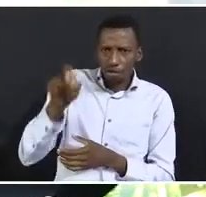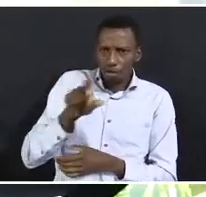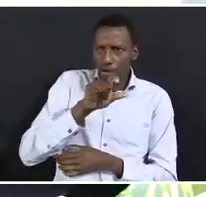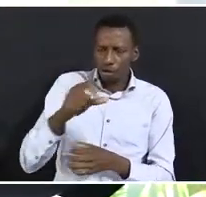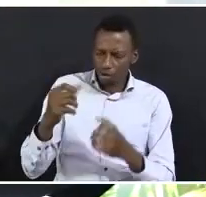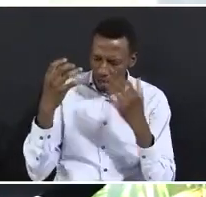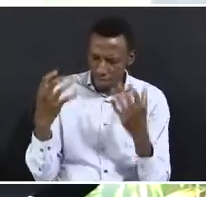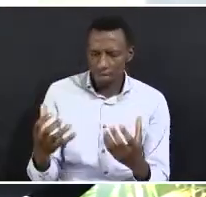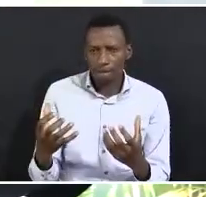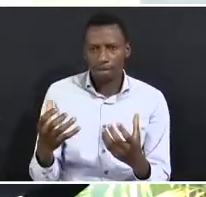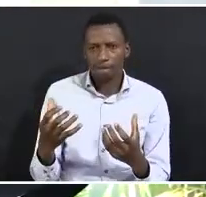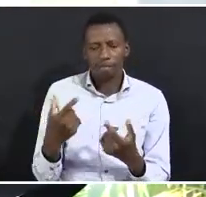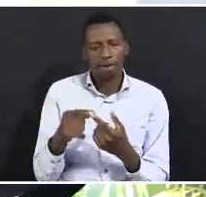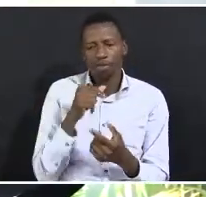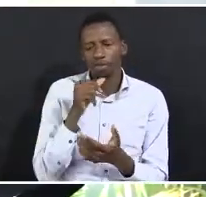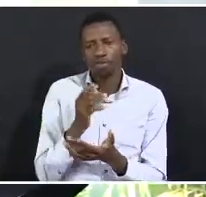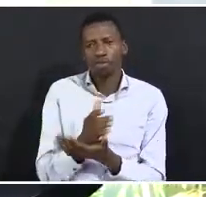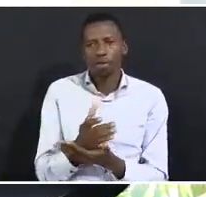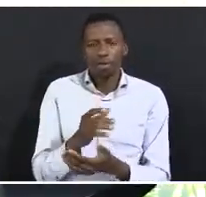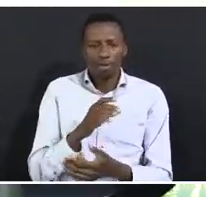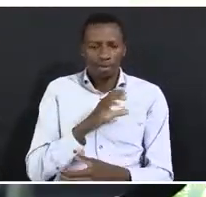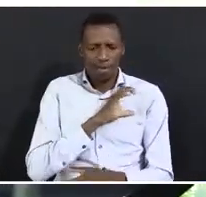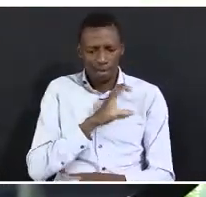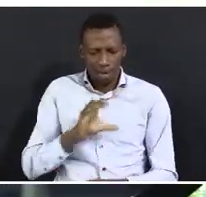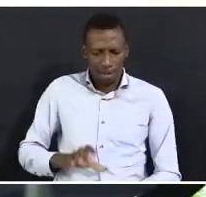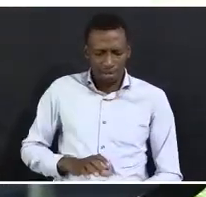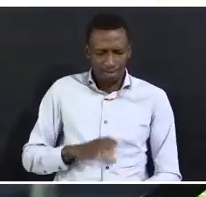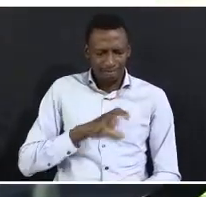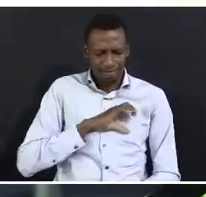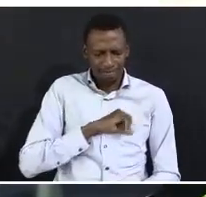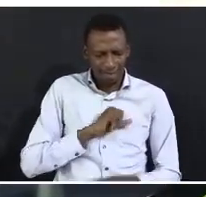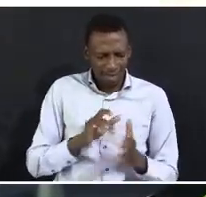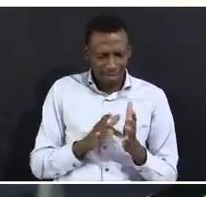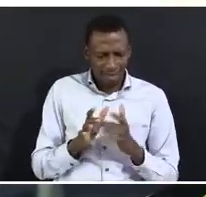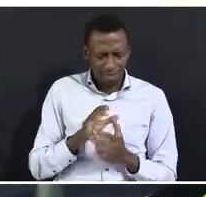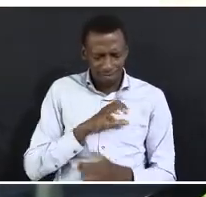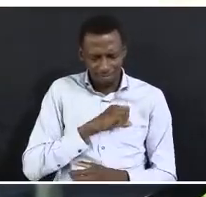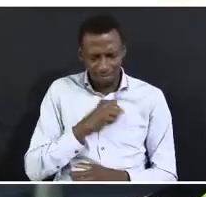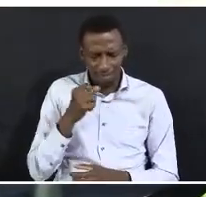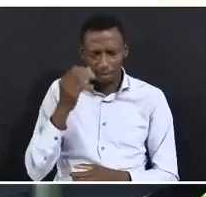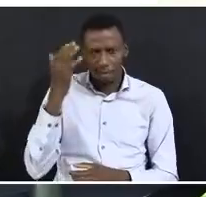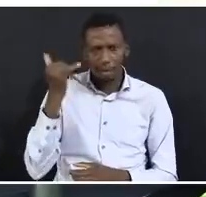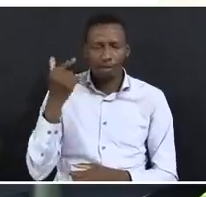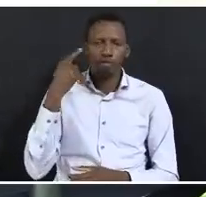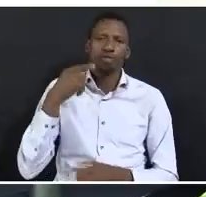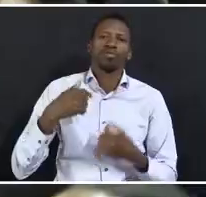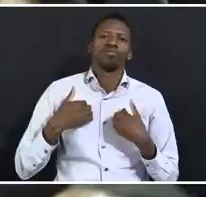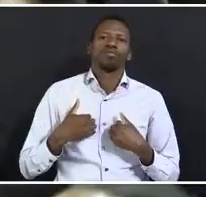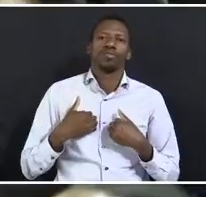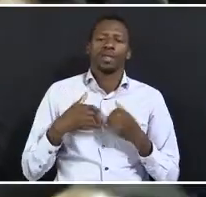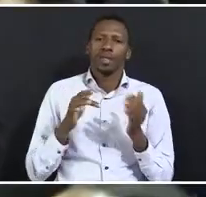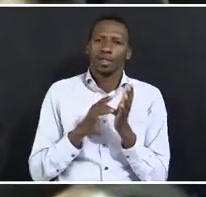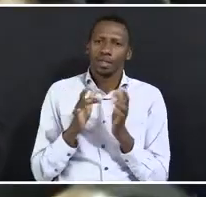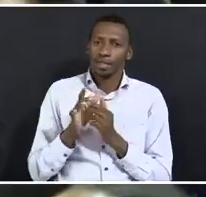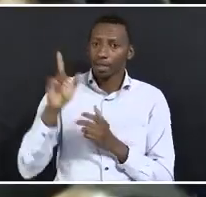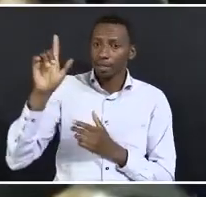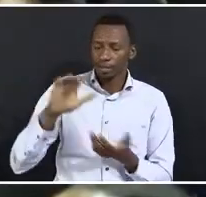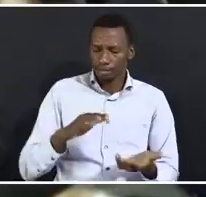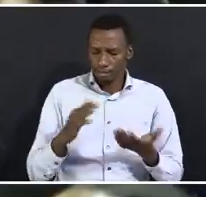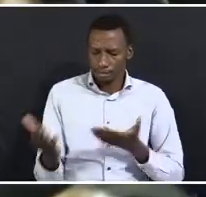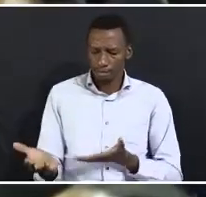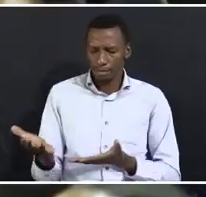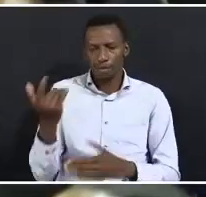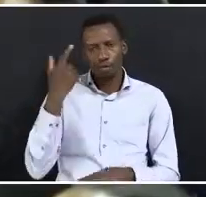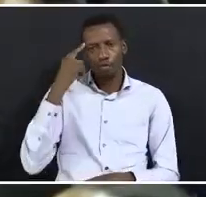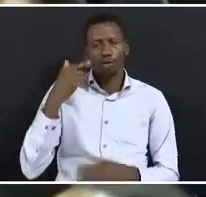bear that pain of the cross because he wanted to bear it for me. Jesus died for me. My